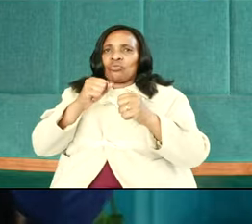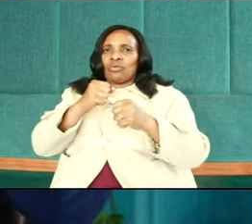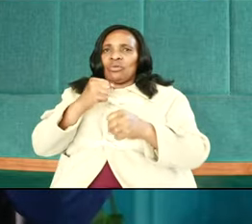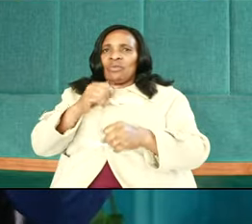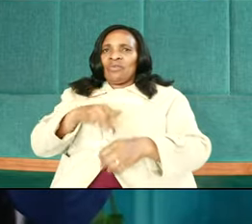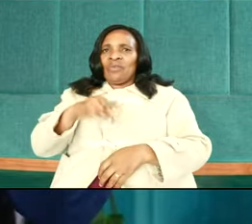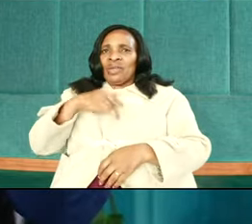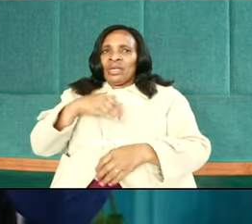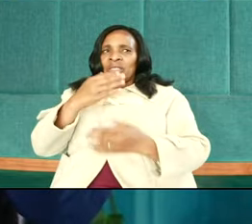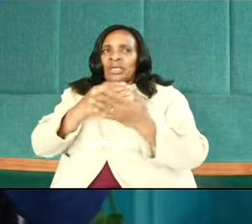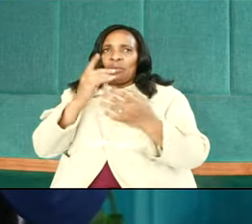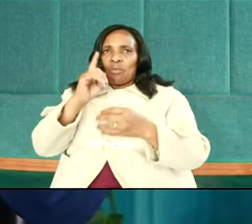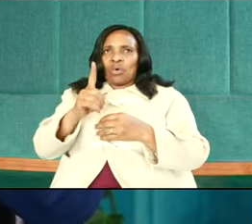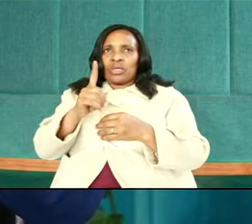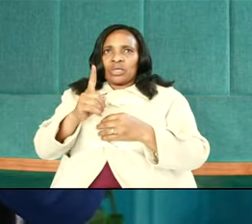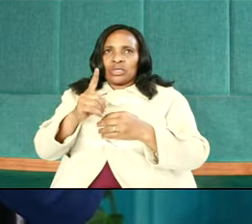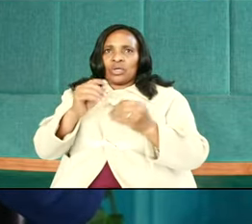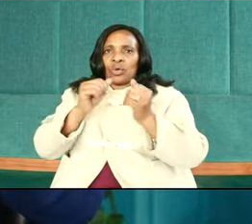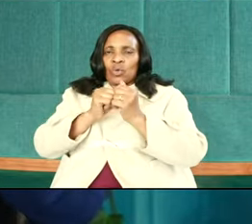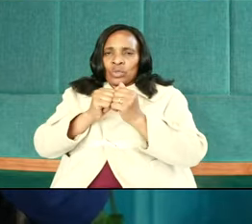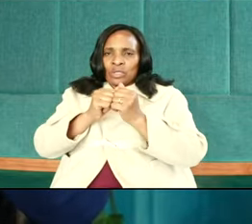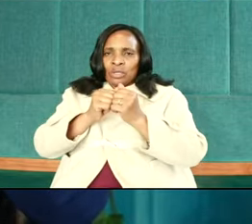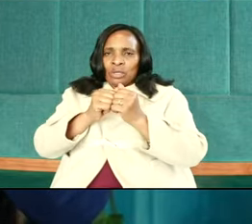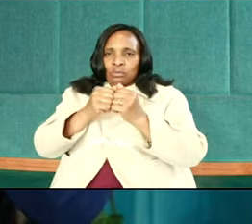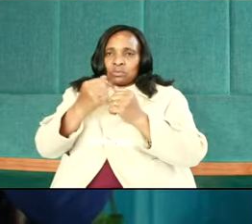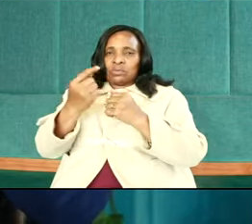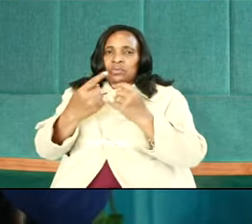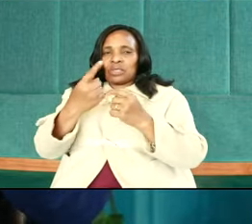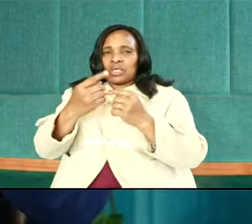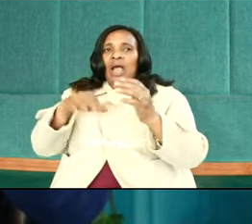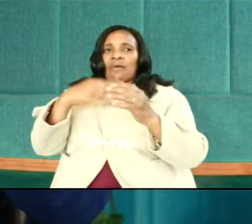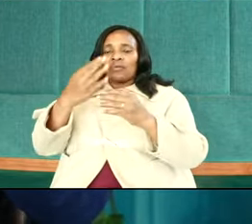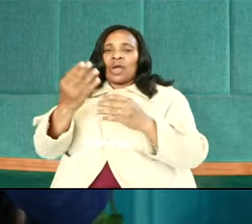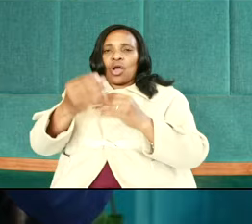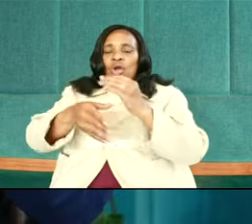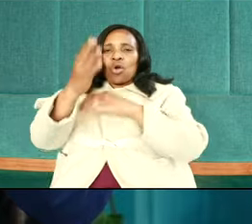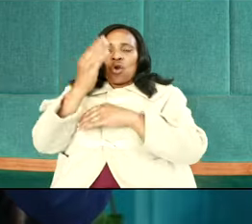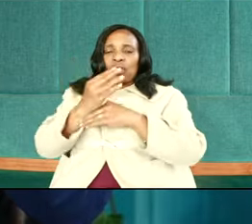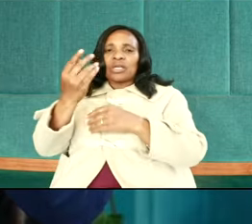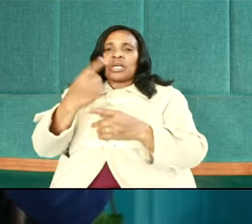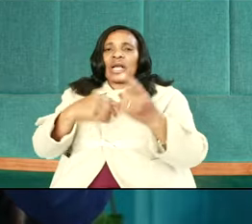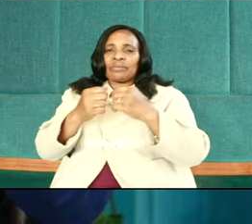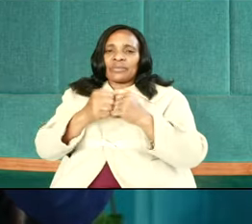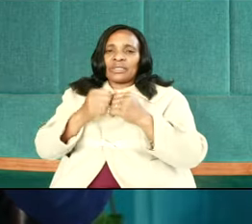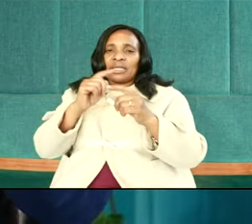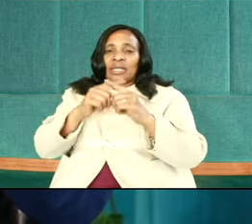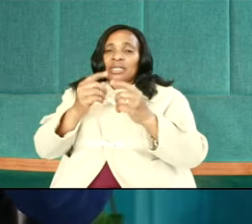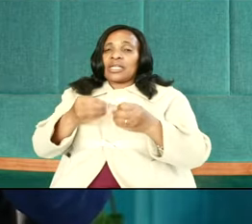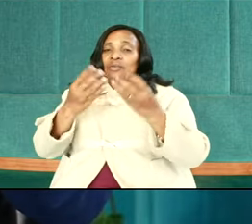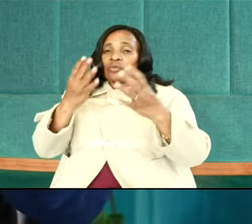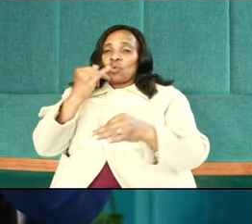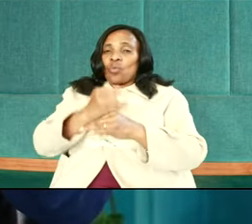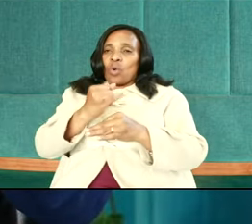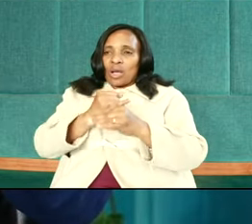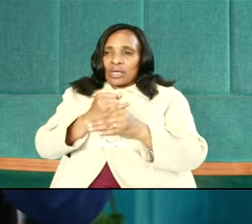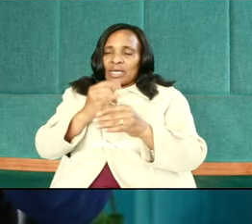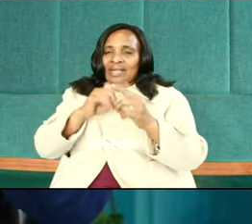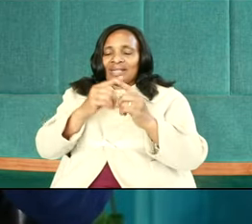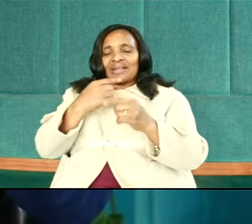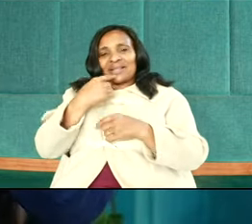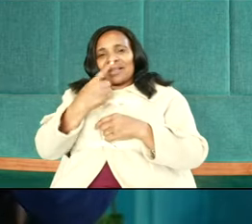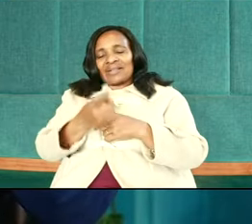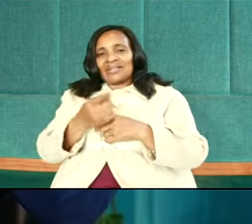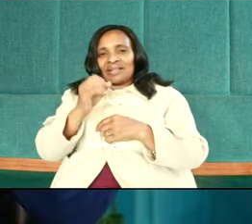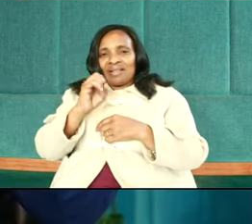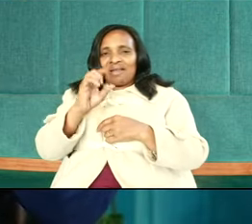somewhat lonely. He does feel somewhat withdrawn. But after God comes and indeed gives him work, you know, and tells him, you